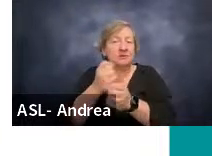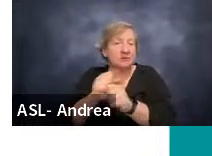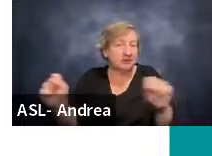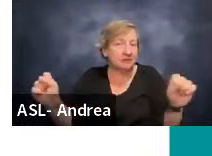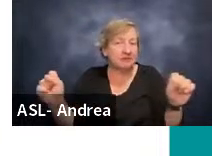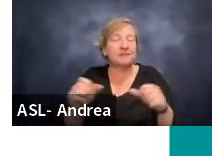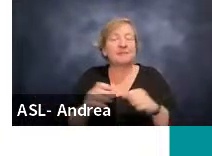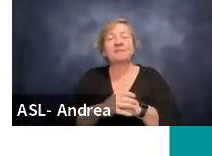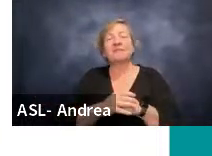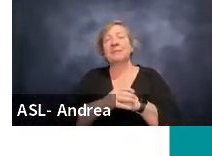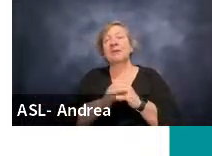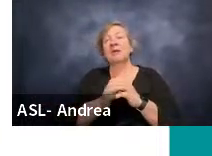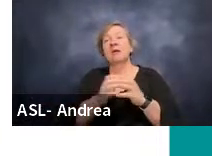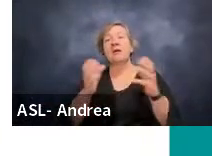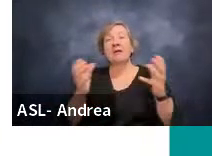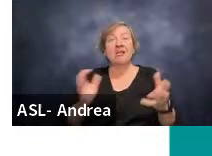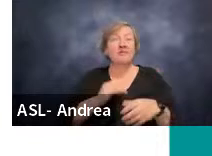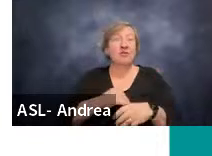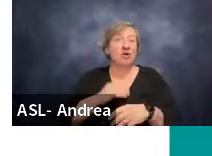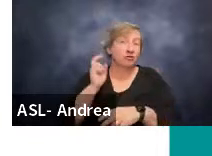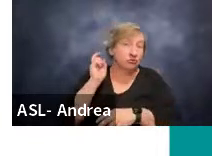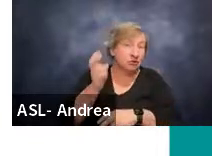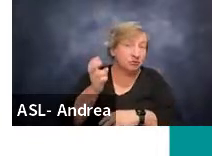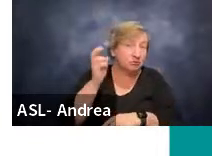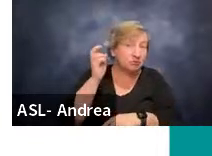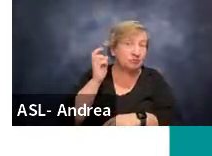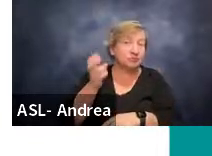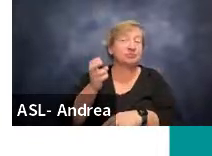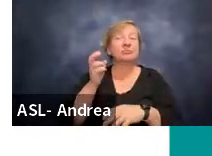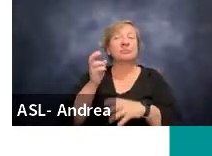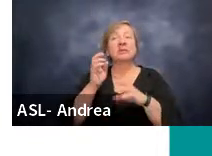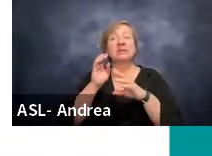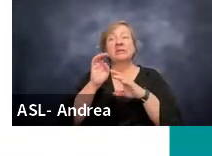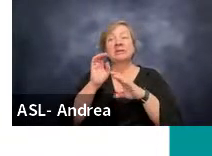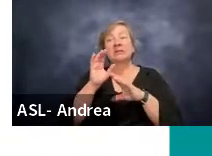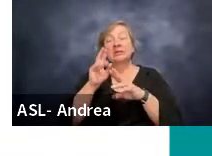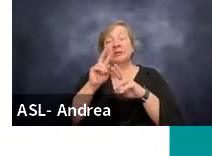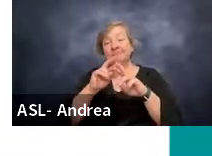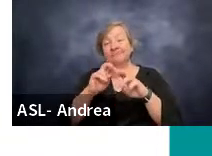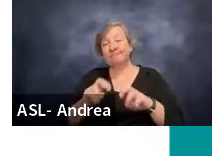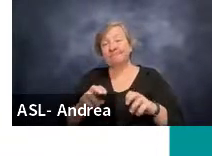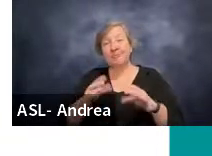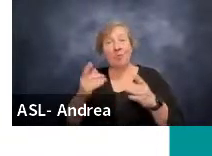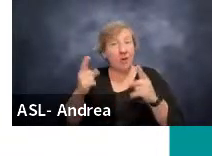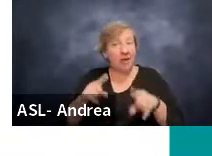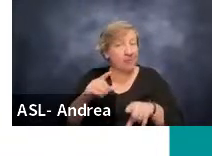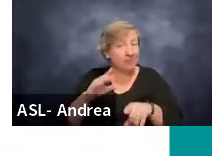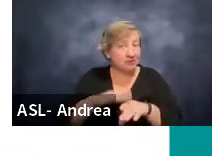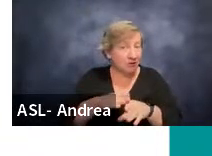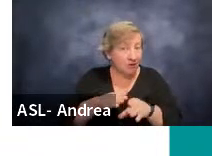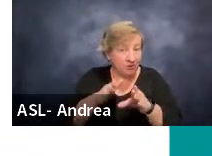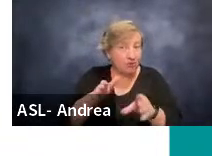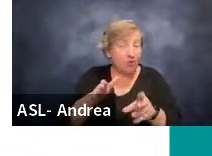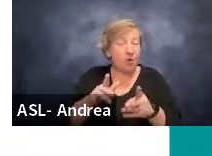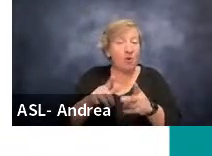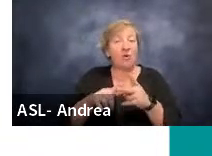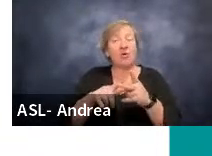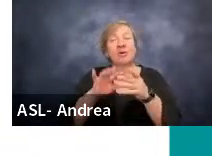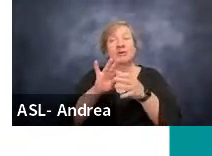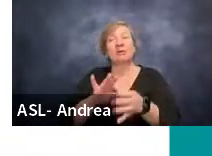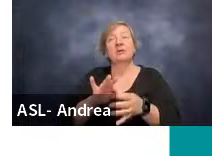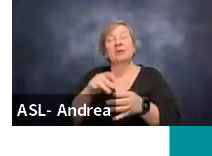Much of our transportation analysis of what happens on the road or with public